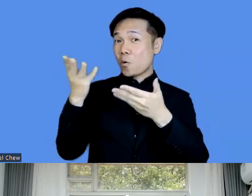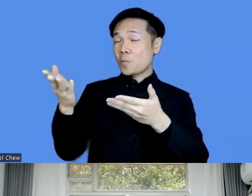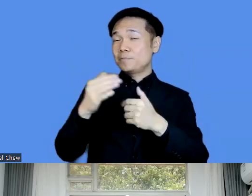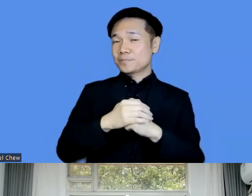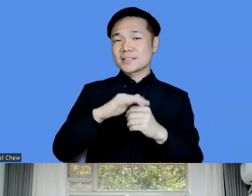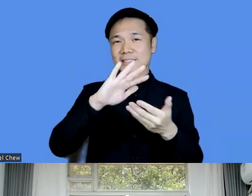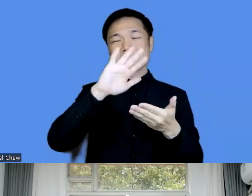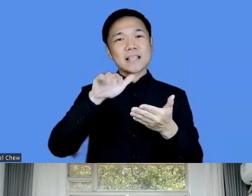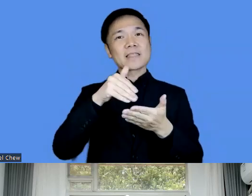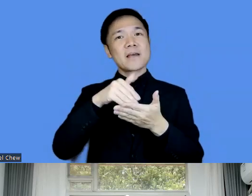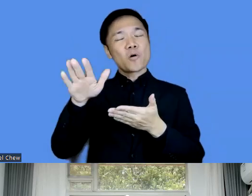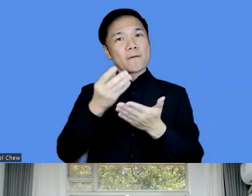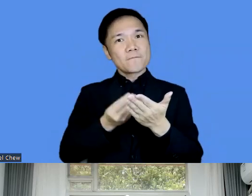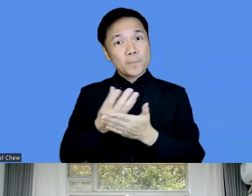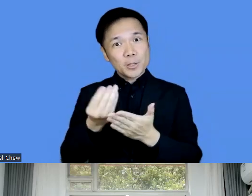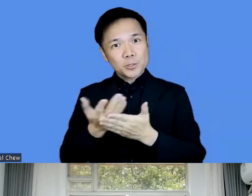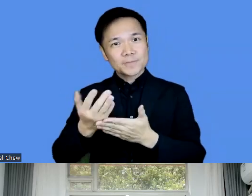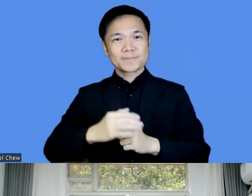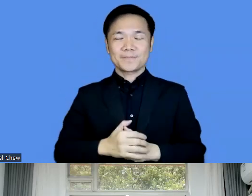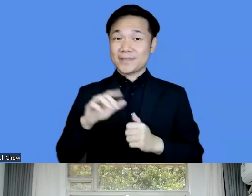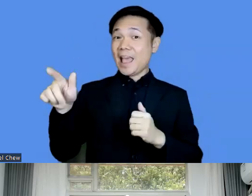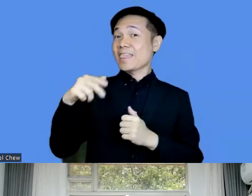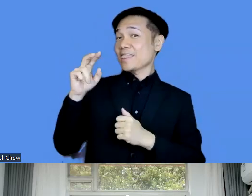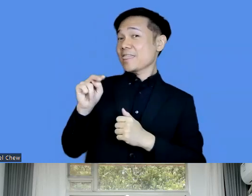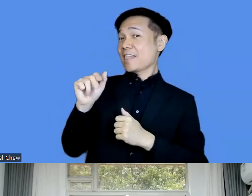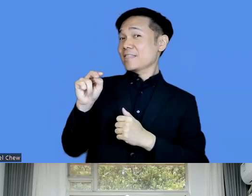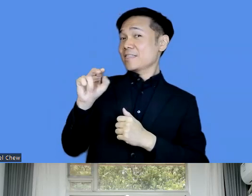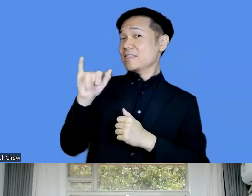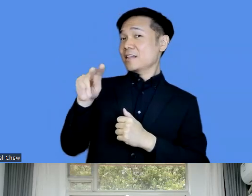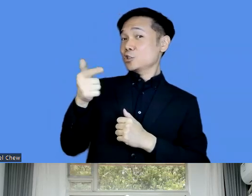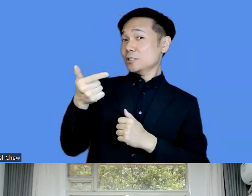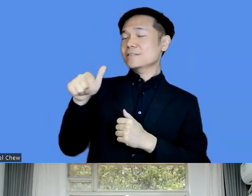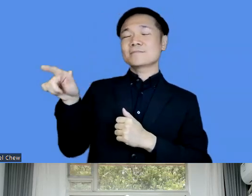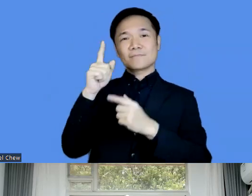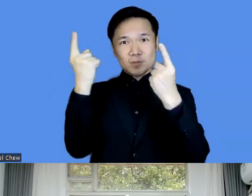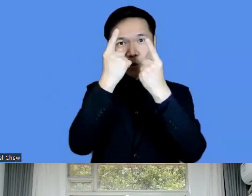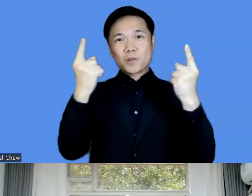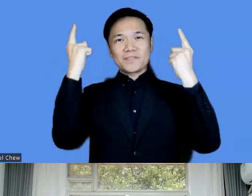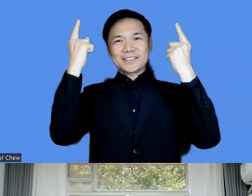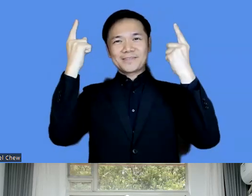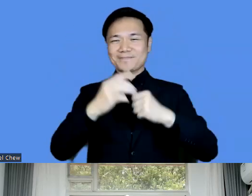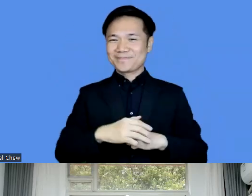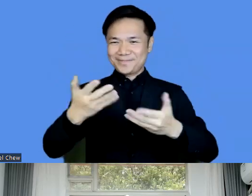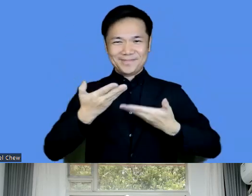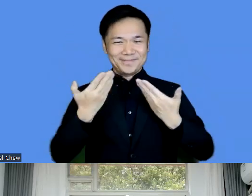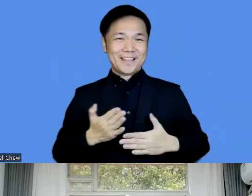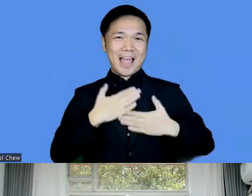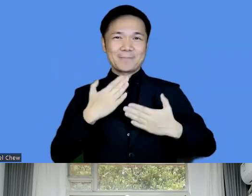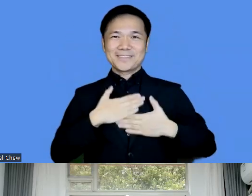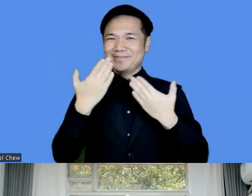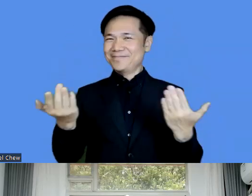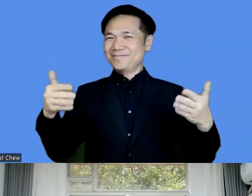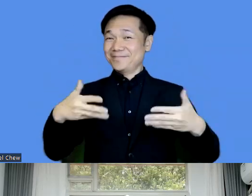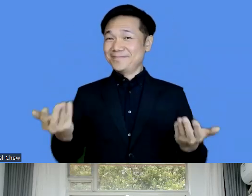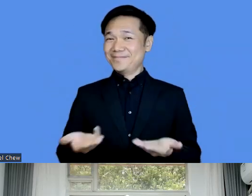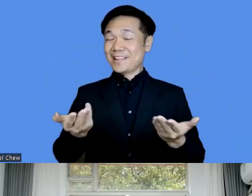for Information, and Nanjing University. It's a pleasure for me and for